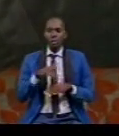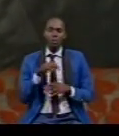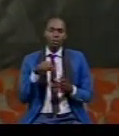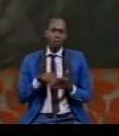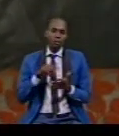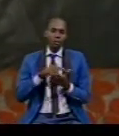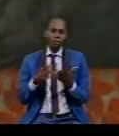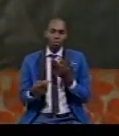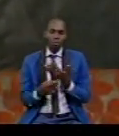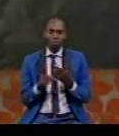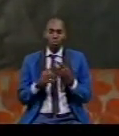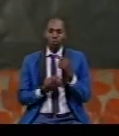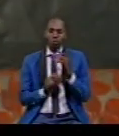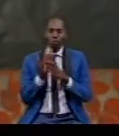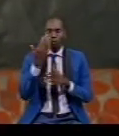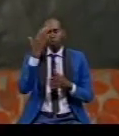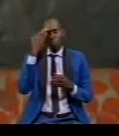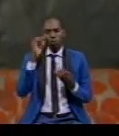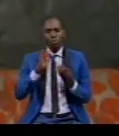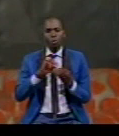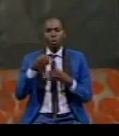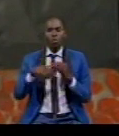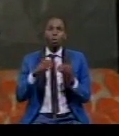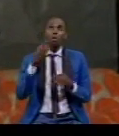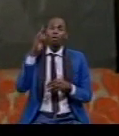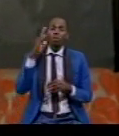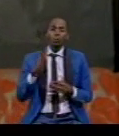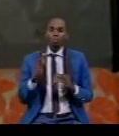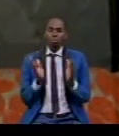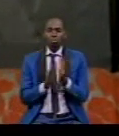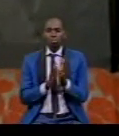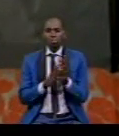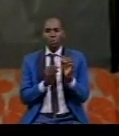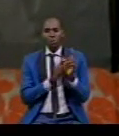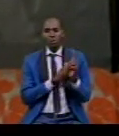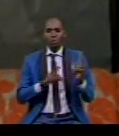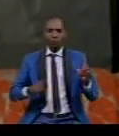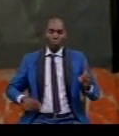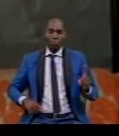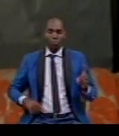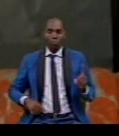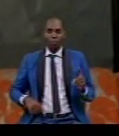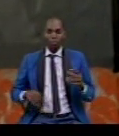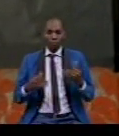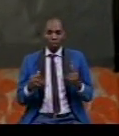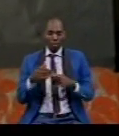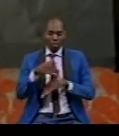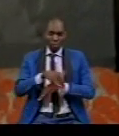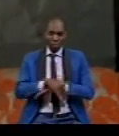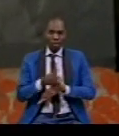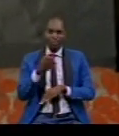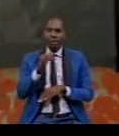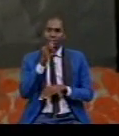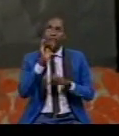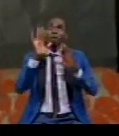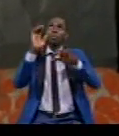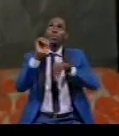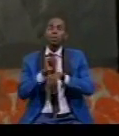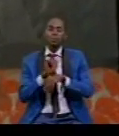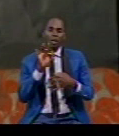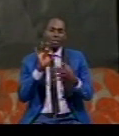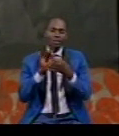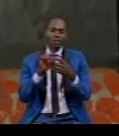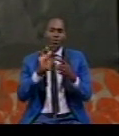Okay, you are restoring what you had stolen. And it's not only church, money, not only